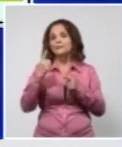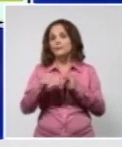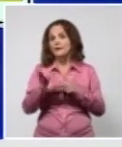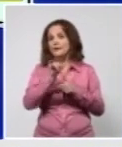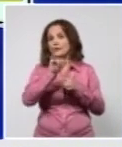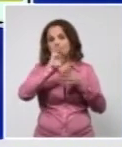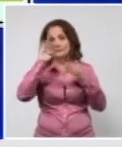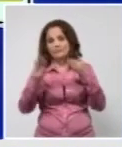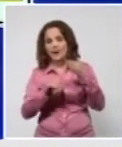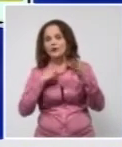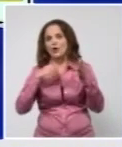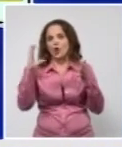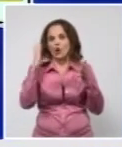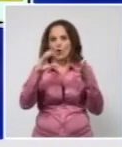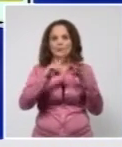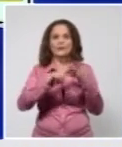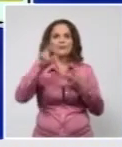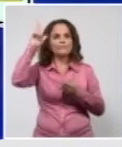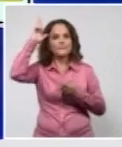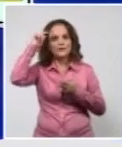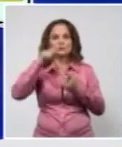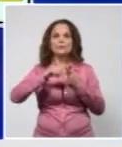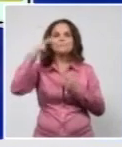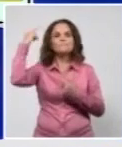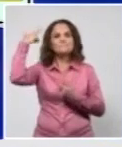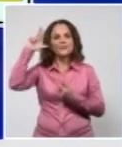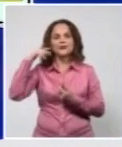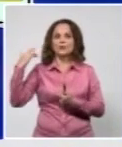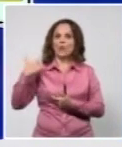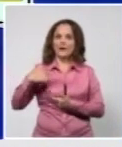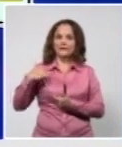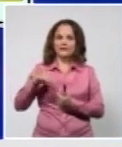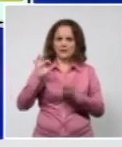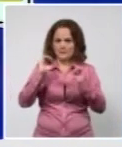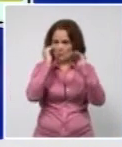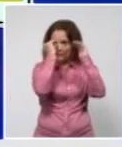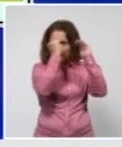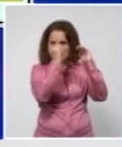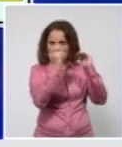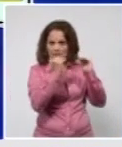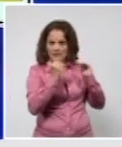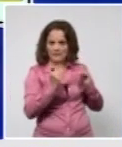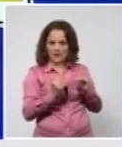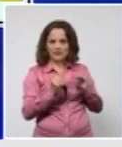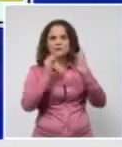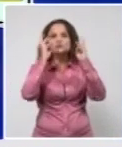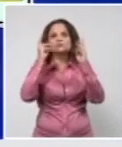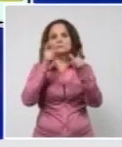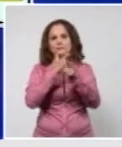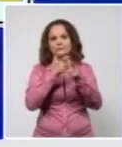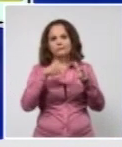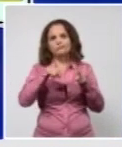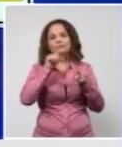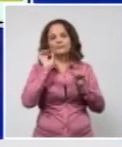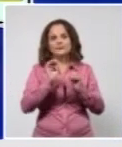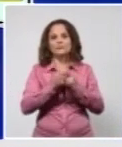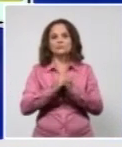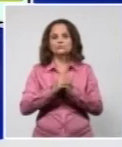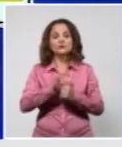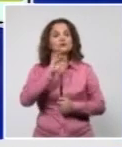Mexico, Argentina, Chile, Canada, Ecuador, Bolivia, Dominican Republic, Panama,